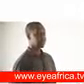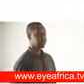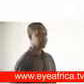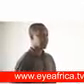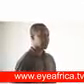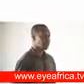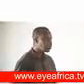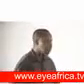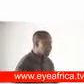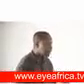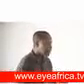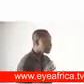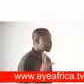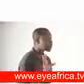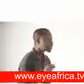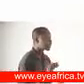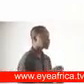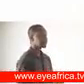you may begin with